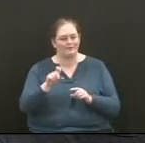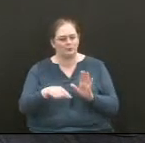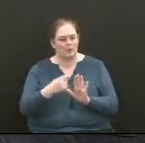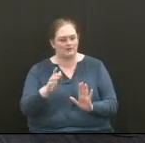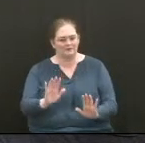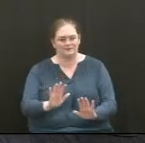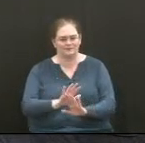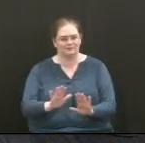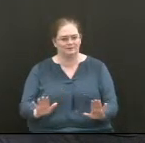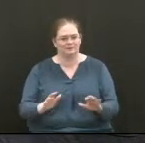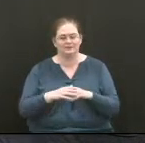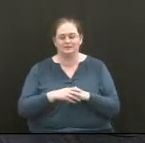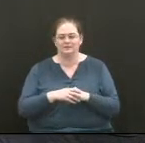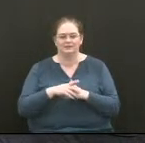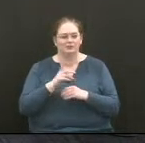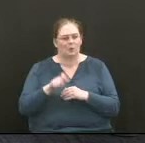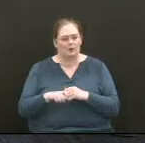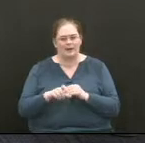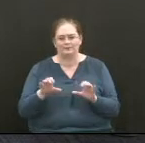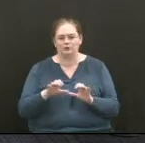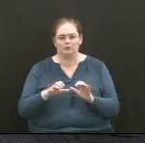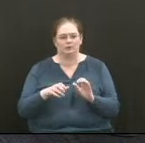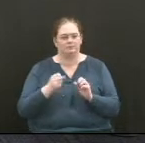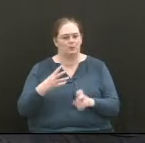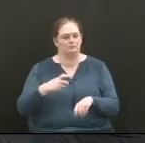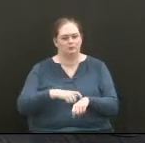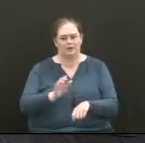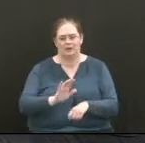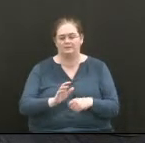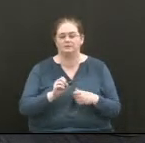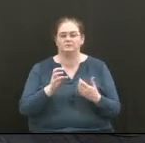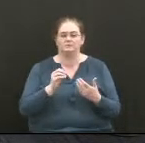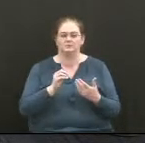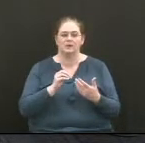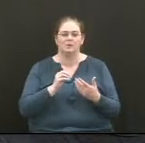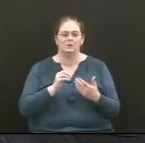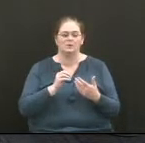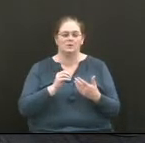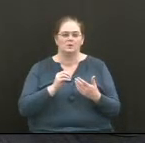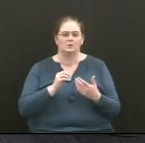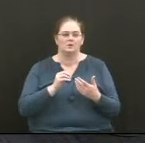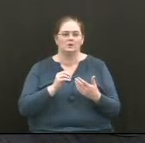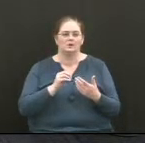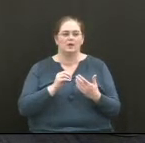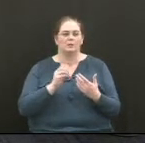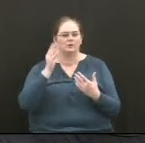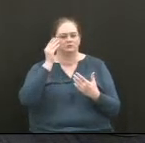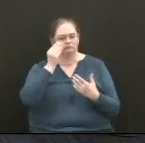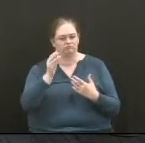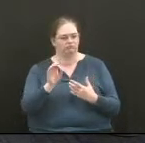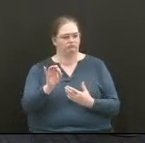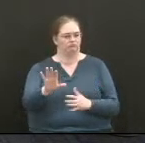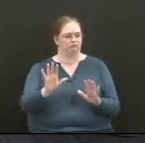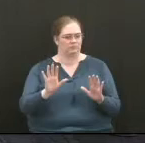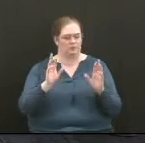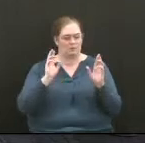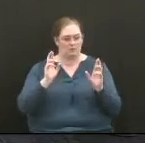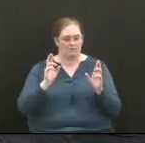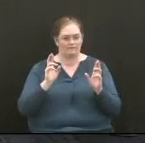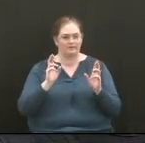once. You don't have to do it multiple times. So just wanted to put that piece of information out there, hopefully